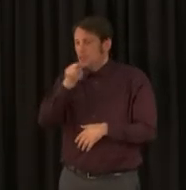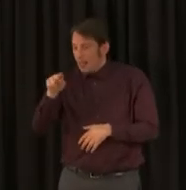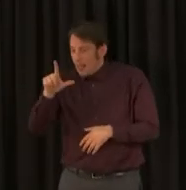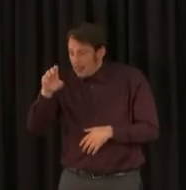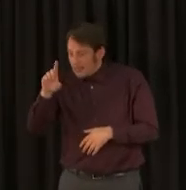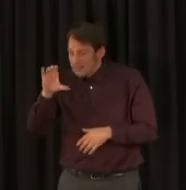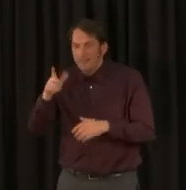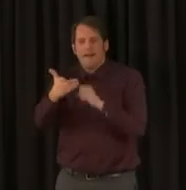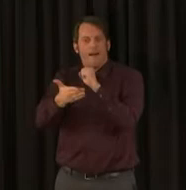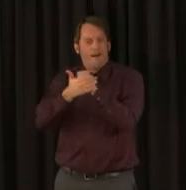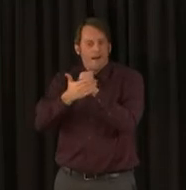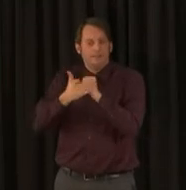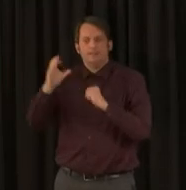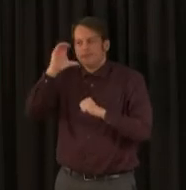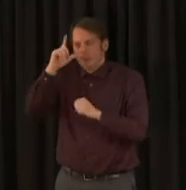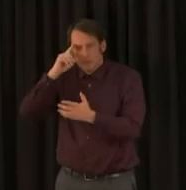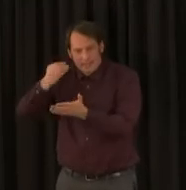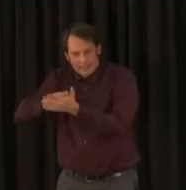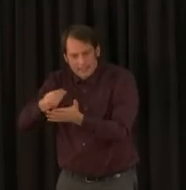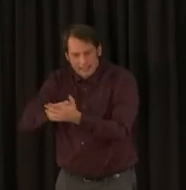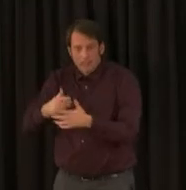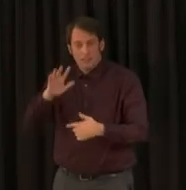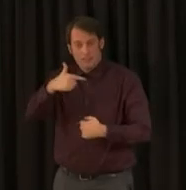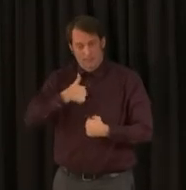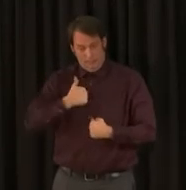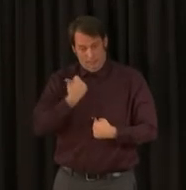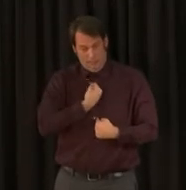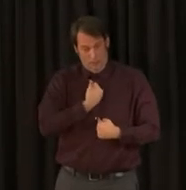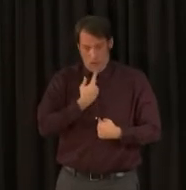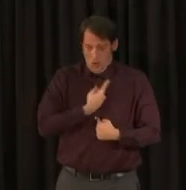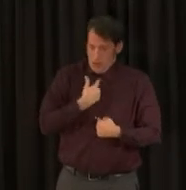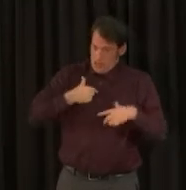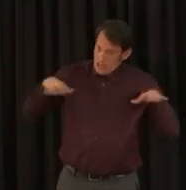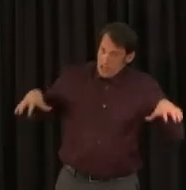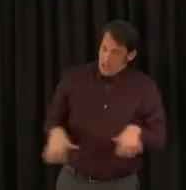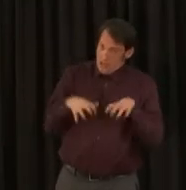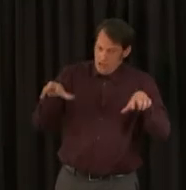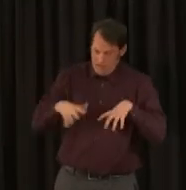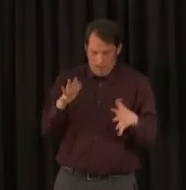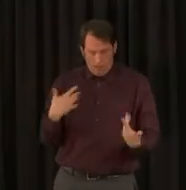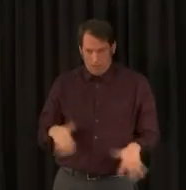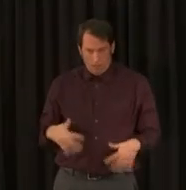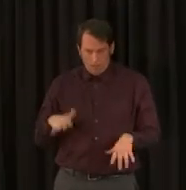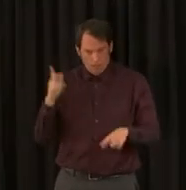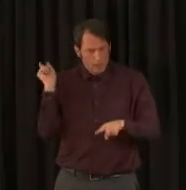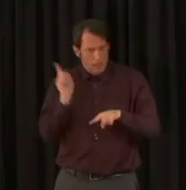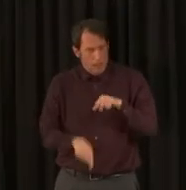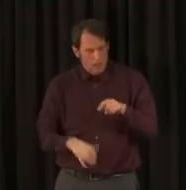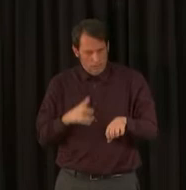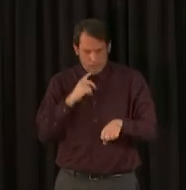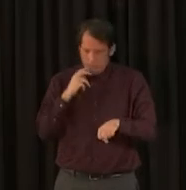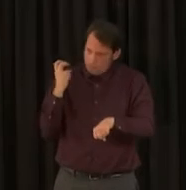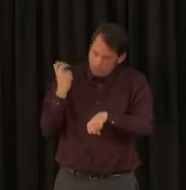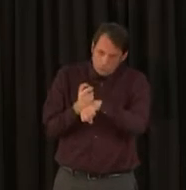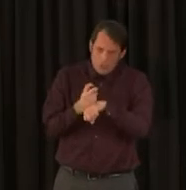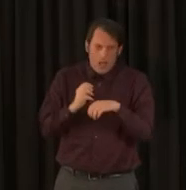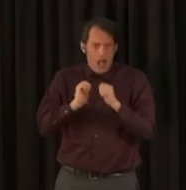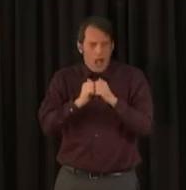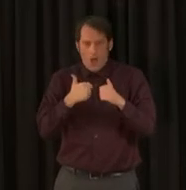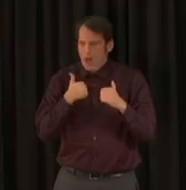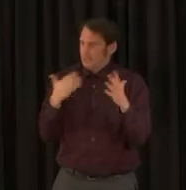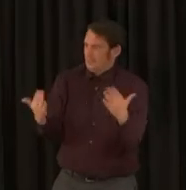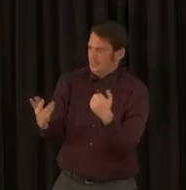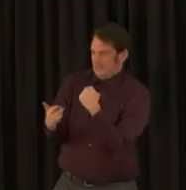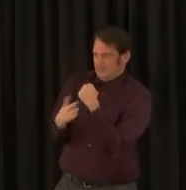our experience was. We did try to maintain our integrity and keep the spirit of the neighborhood